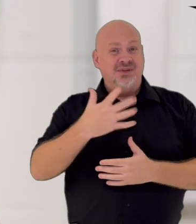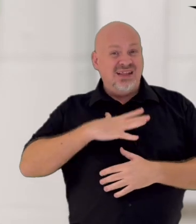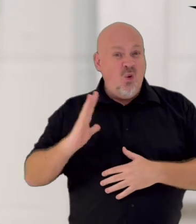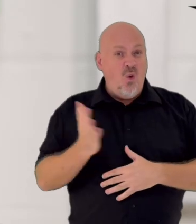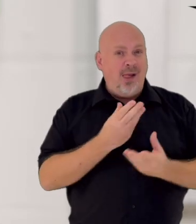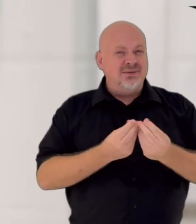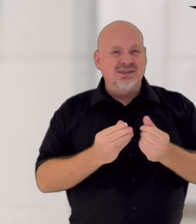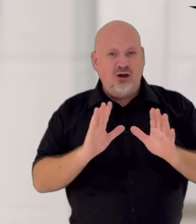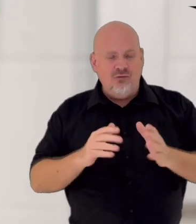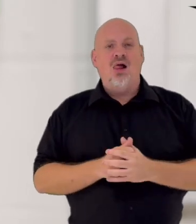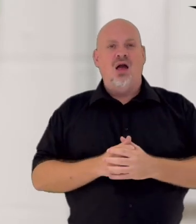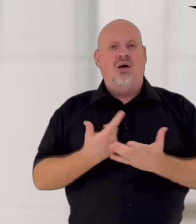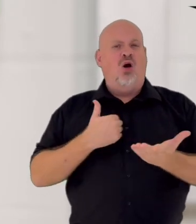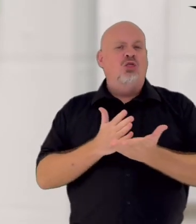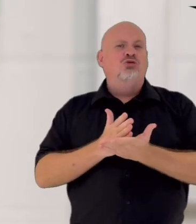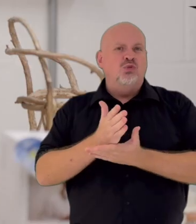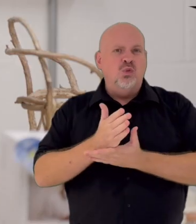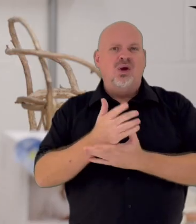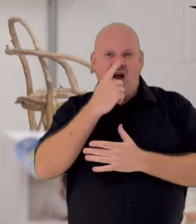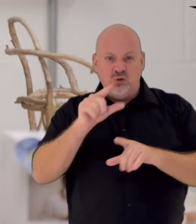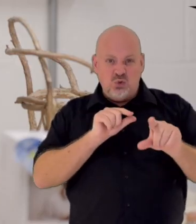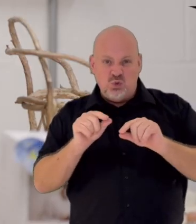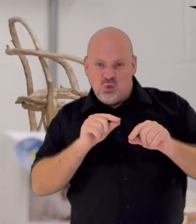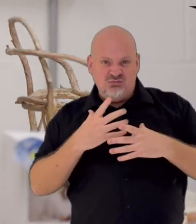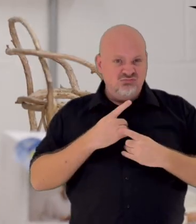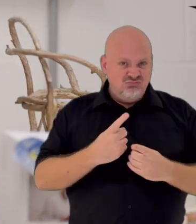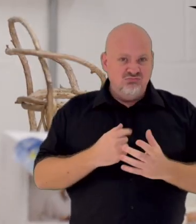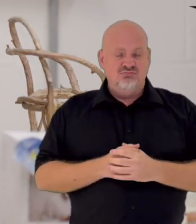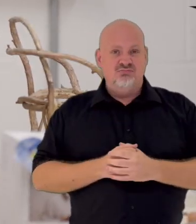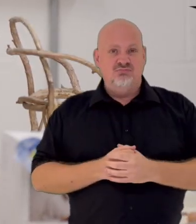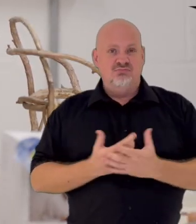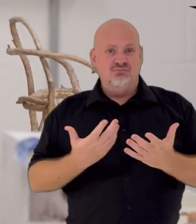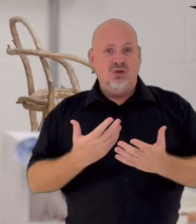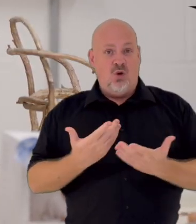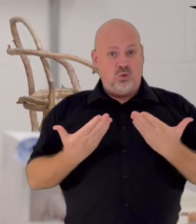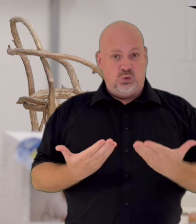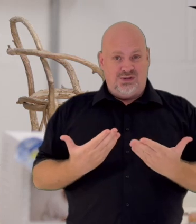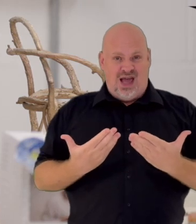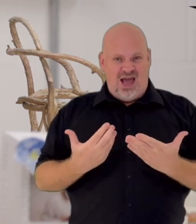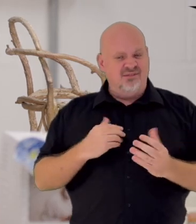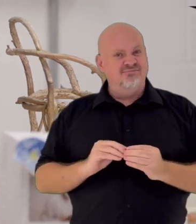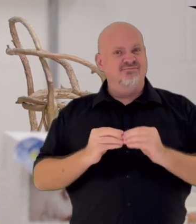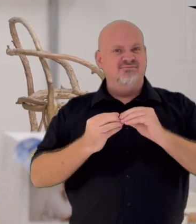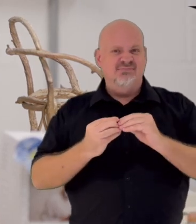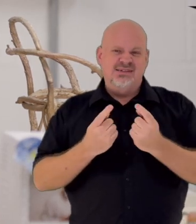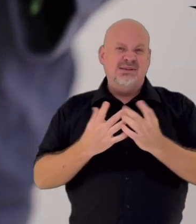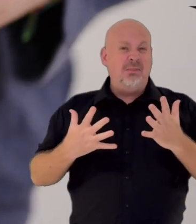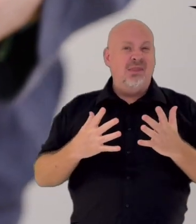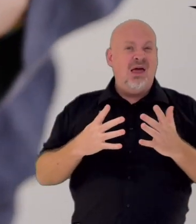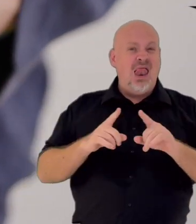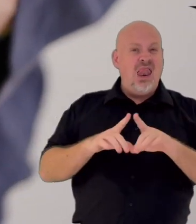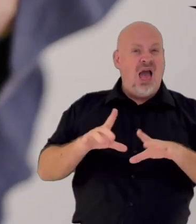through you can choose different ones that you might like to use. So today we're going to be making something a bit like this. Yours will